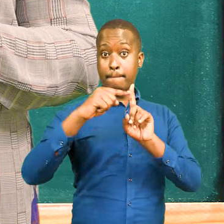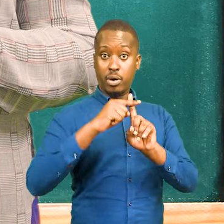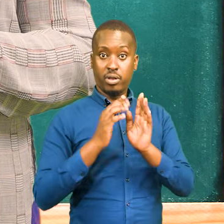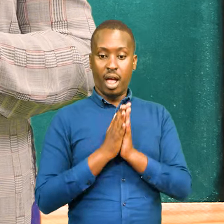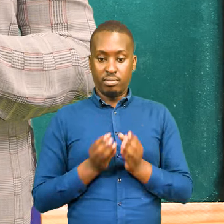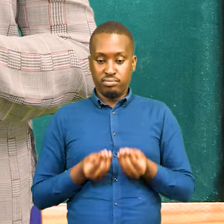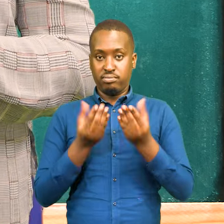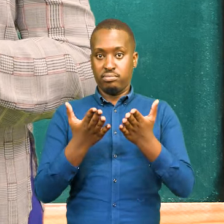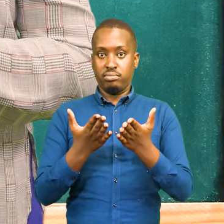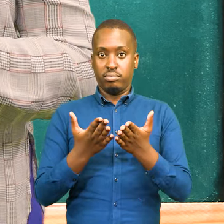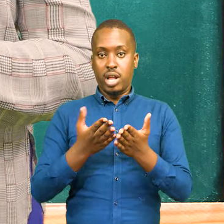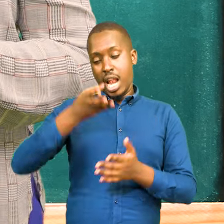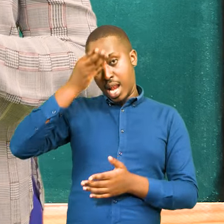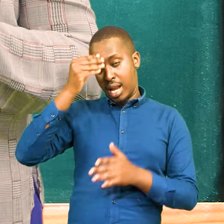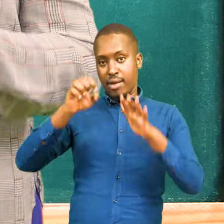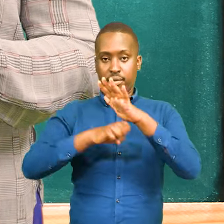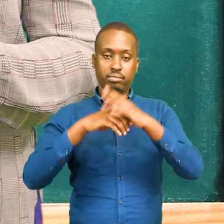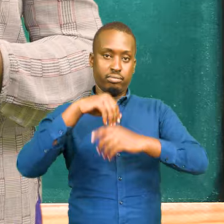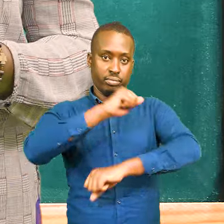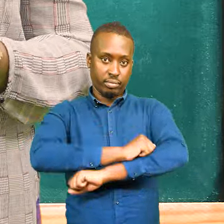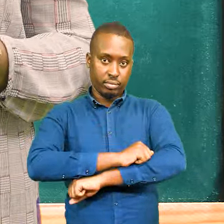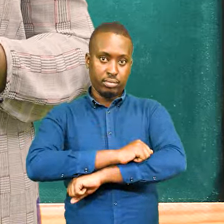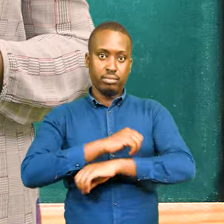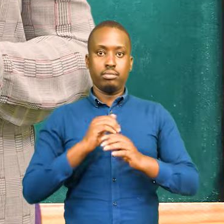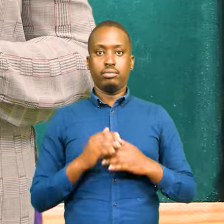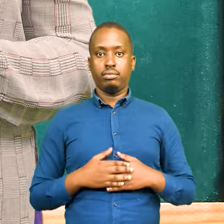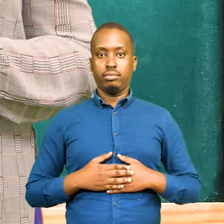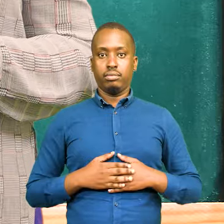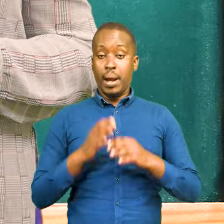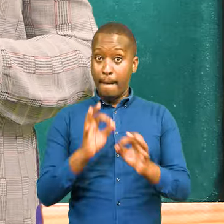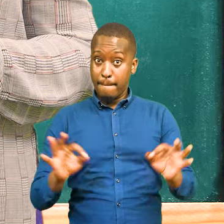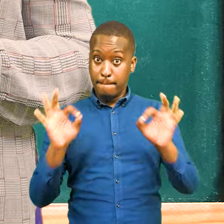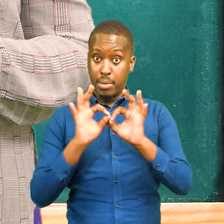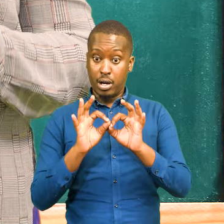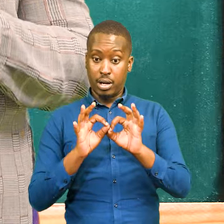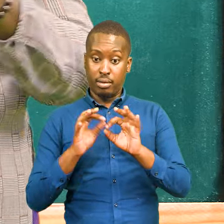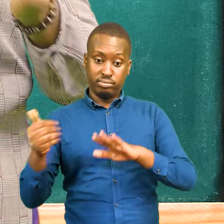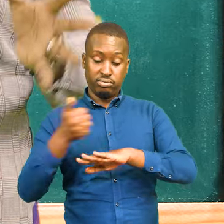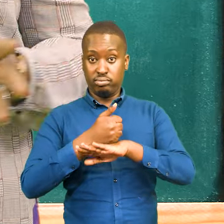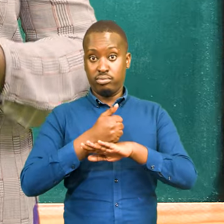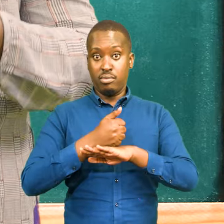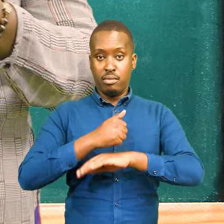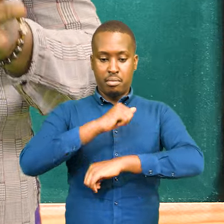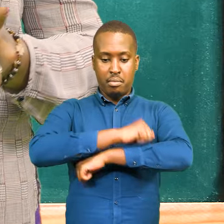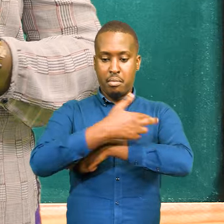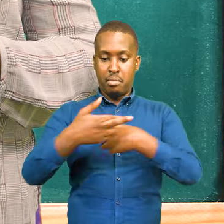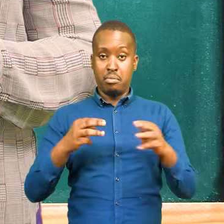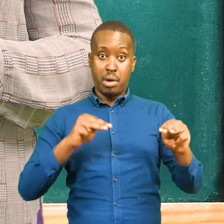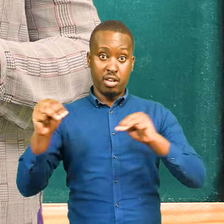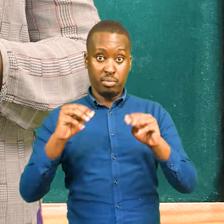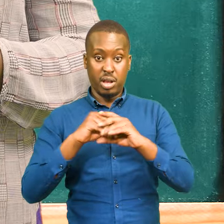and productive teaching and learning environment in classrooms. It is important to establish classroom management routines